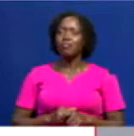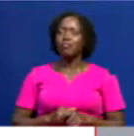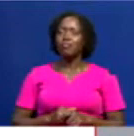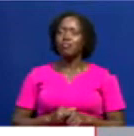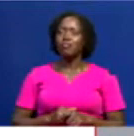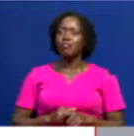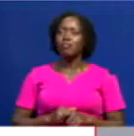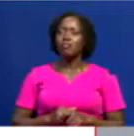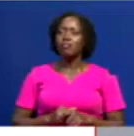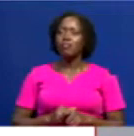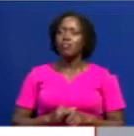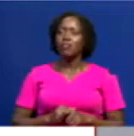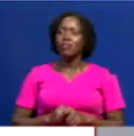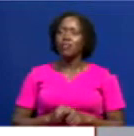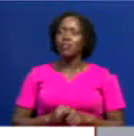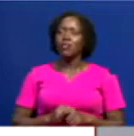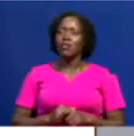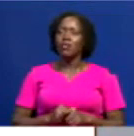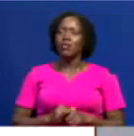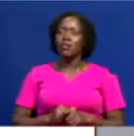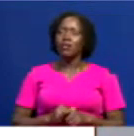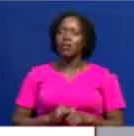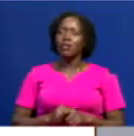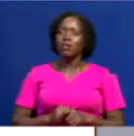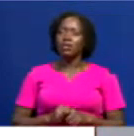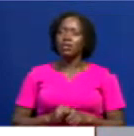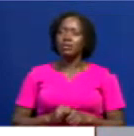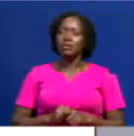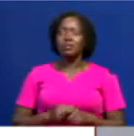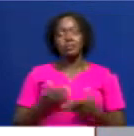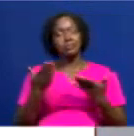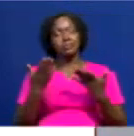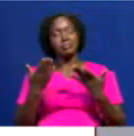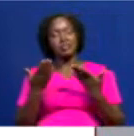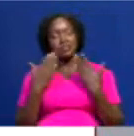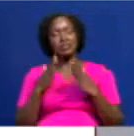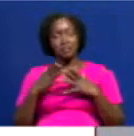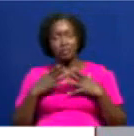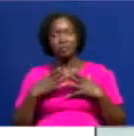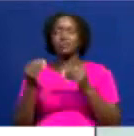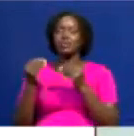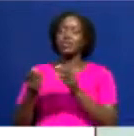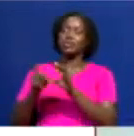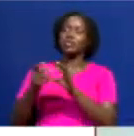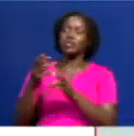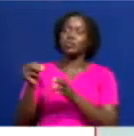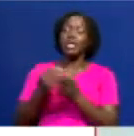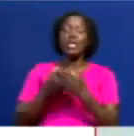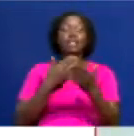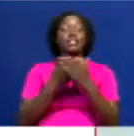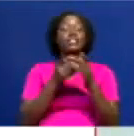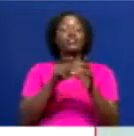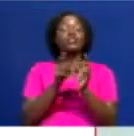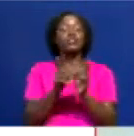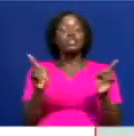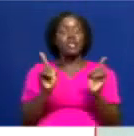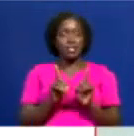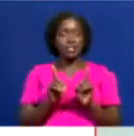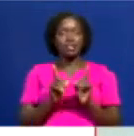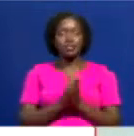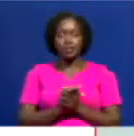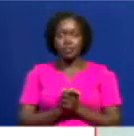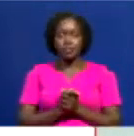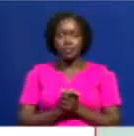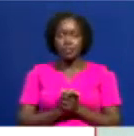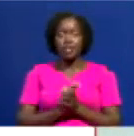And I just want to get over with this bulletin and perhaps make my way there. Well, thank you for joining us. Now,